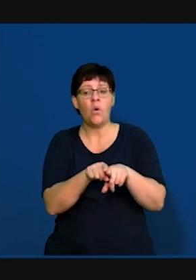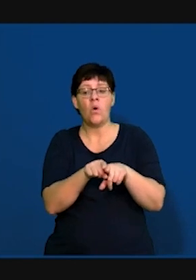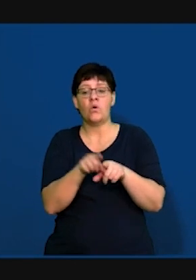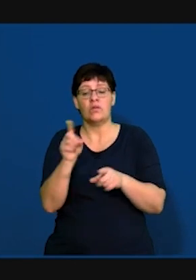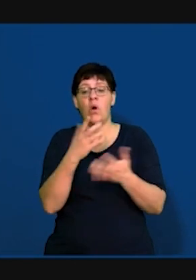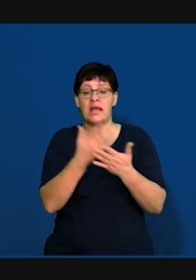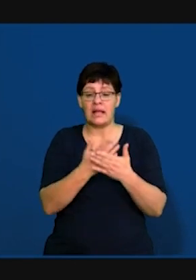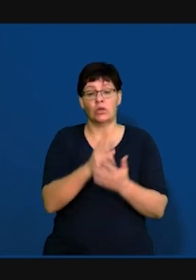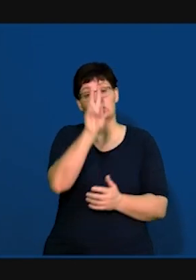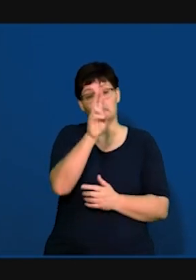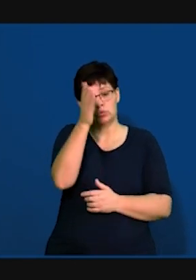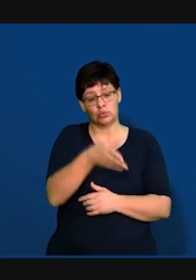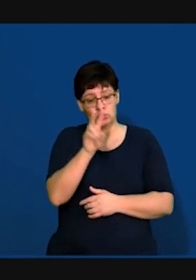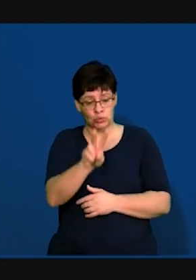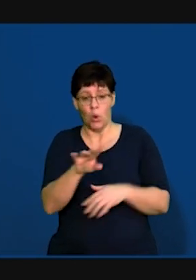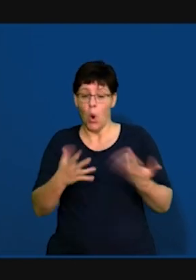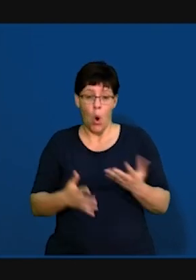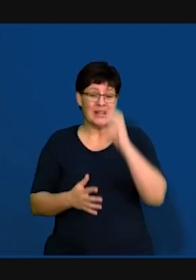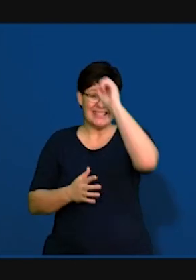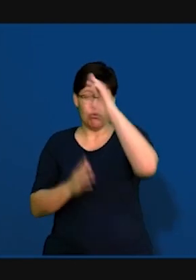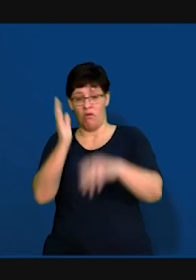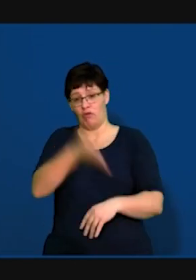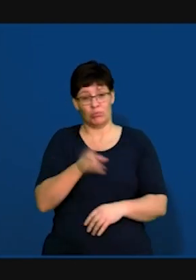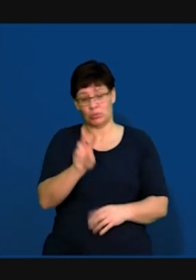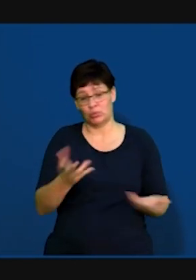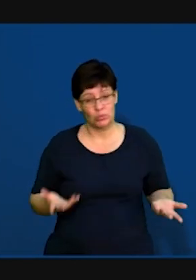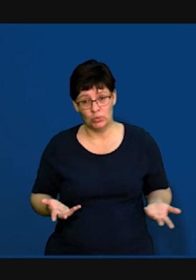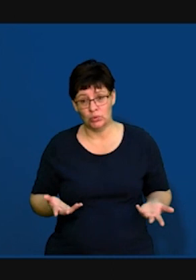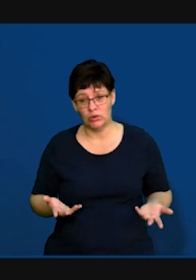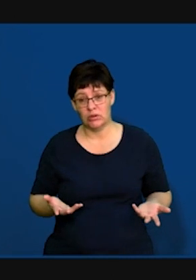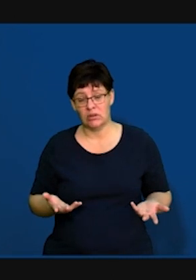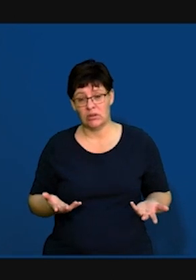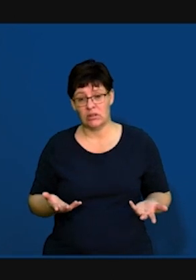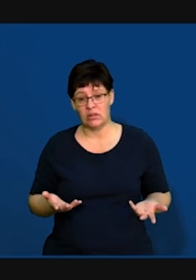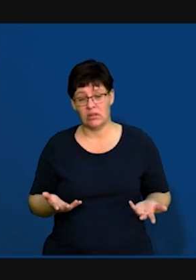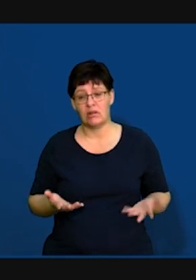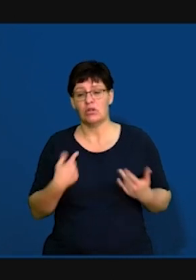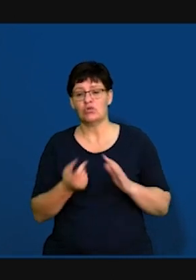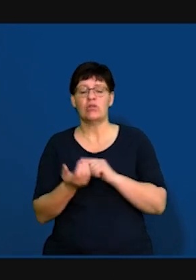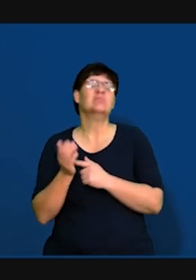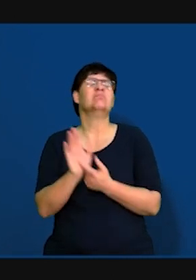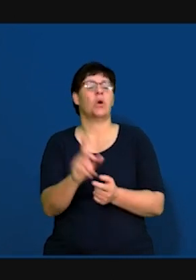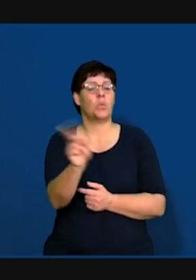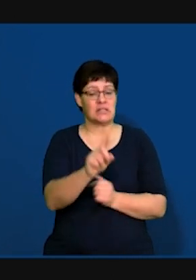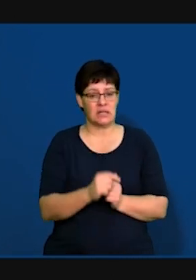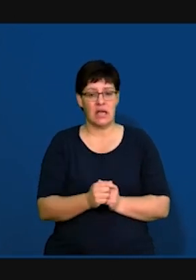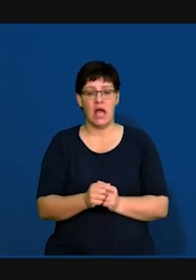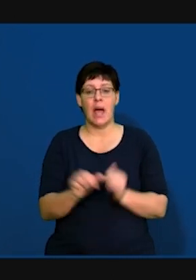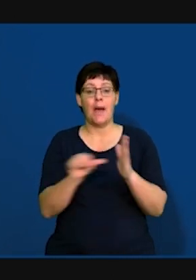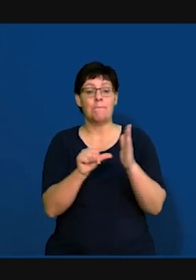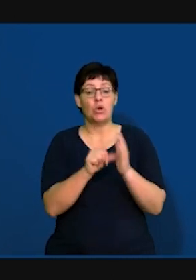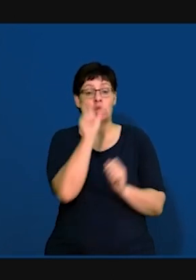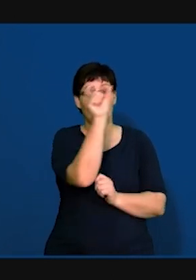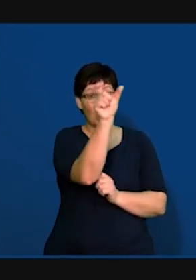of 2 or 0 out of 2, right? In this case, just to emphasize on that, the keywords in